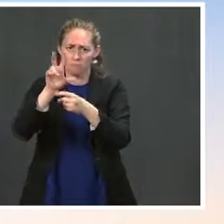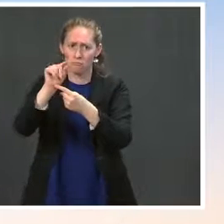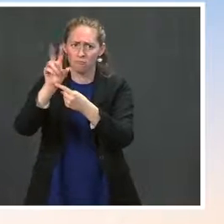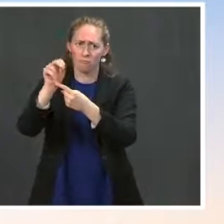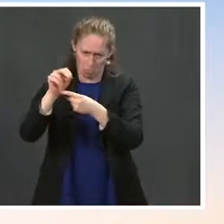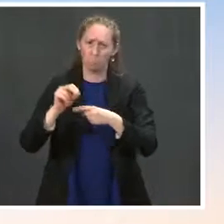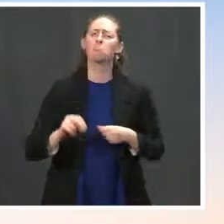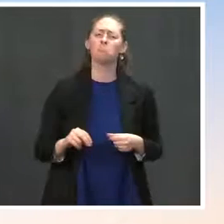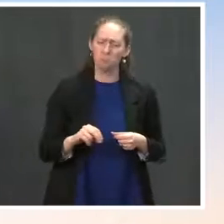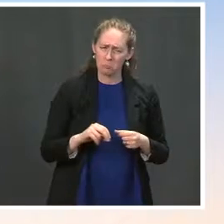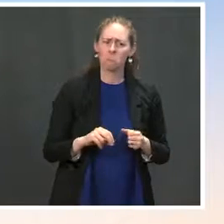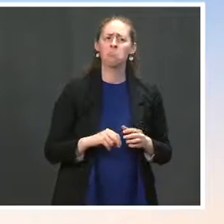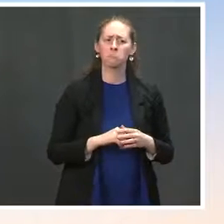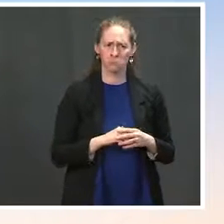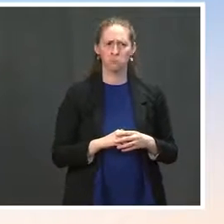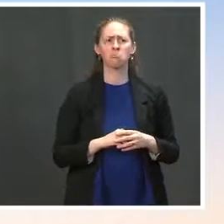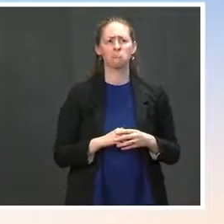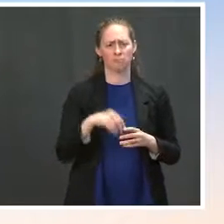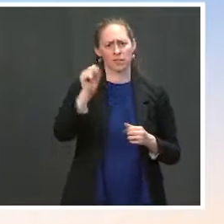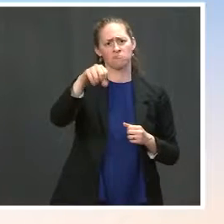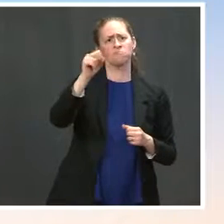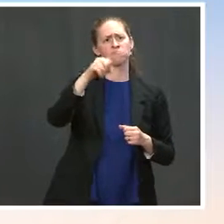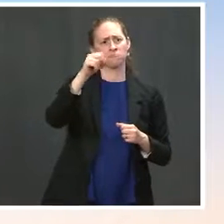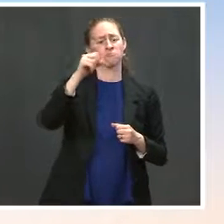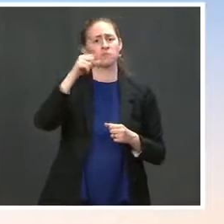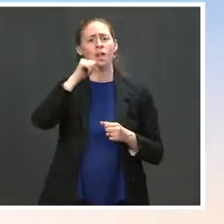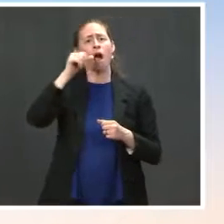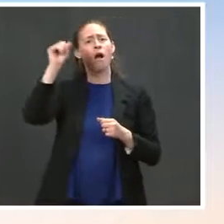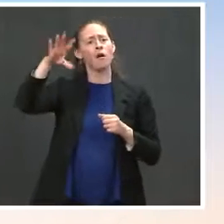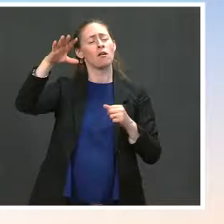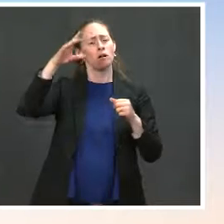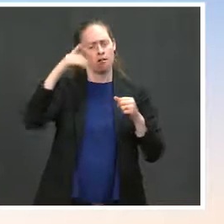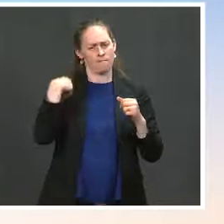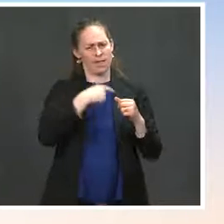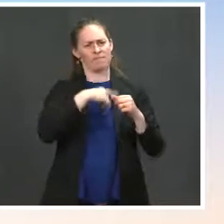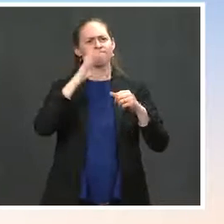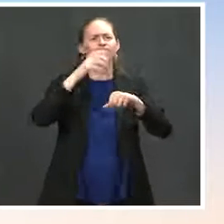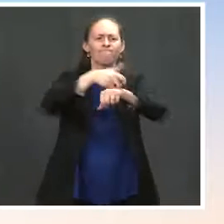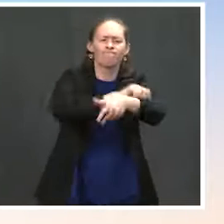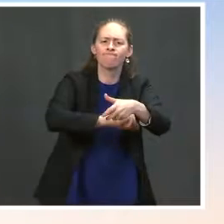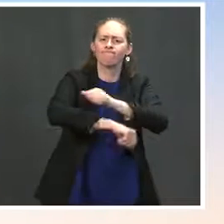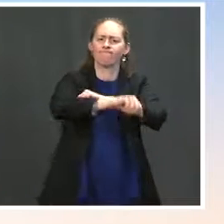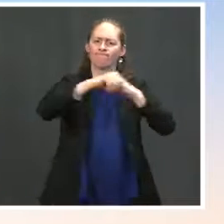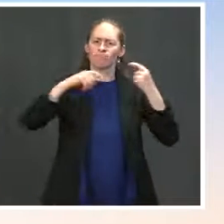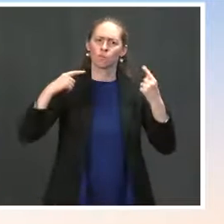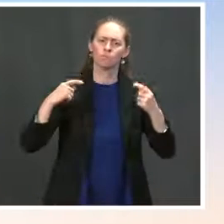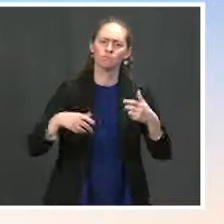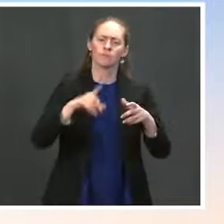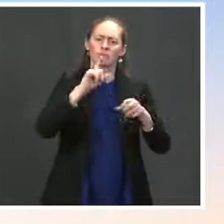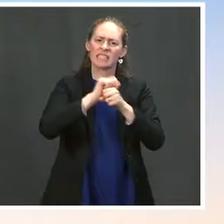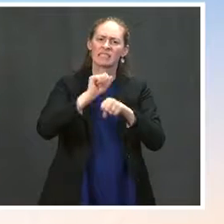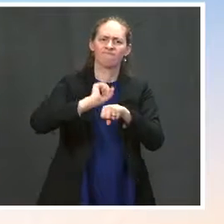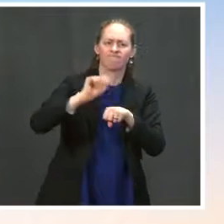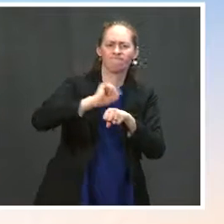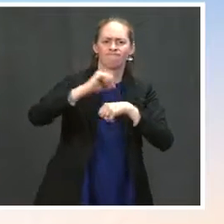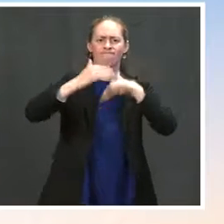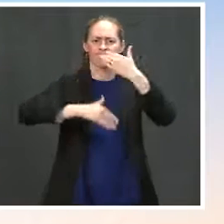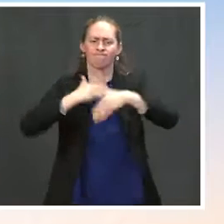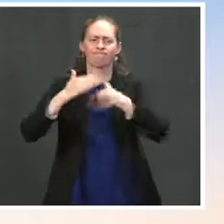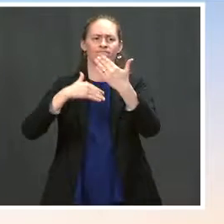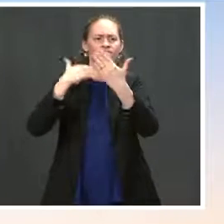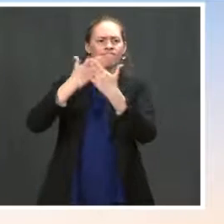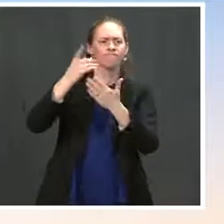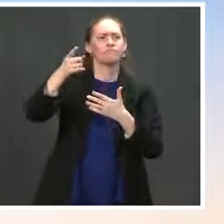is to not just lay out goals, but to take steps to achieve it. And we have a number of pathways to get there. The president has